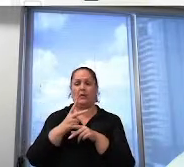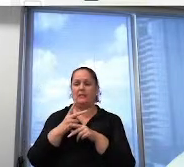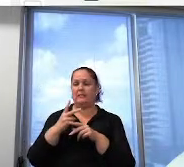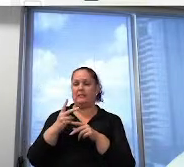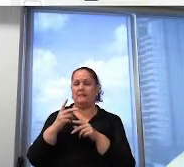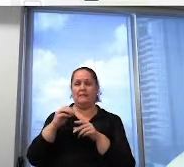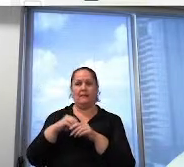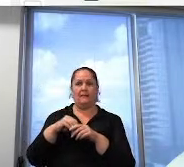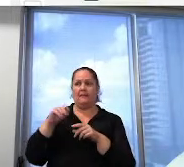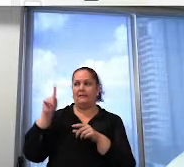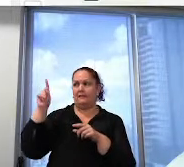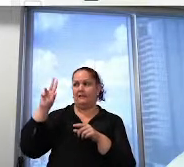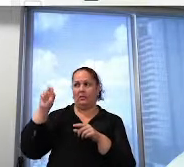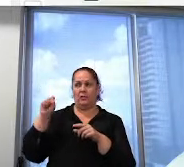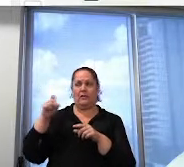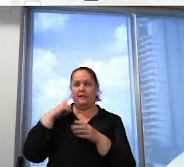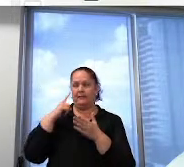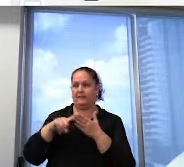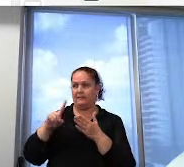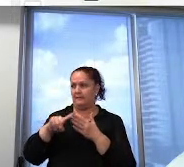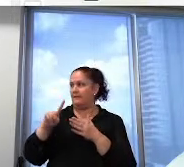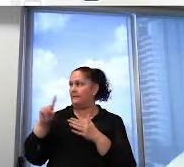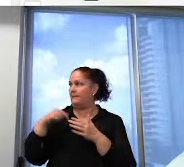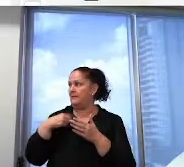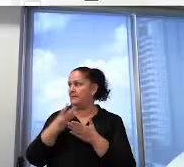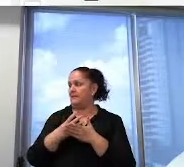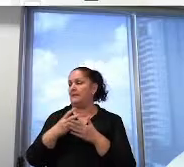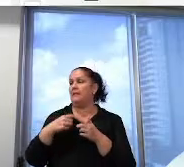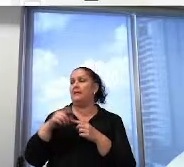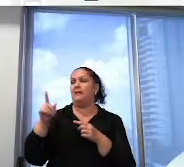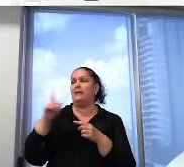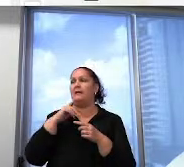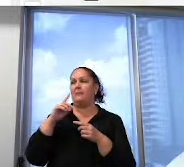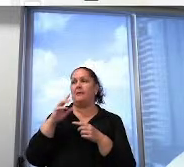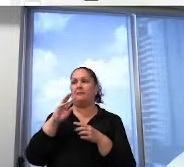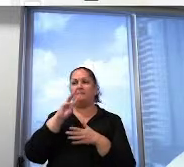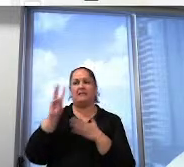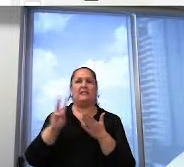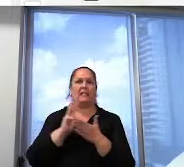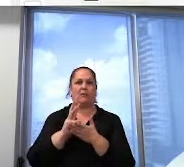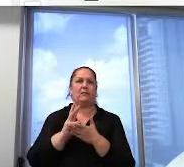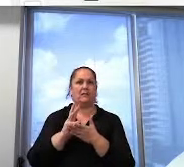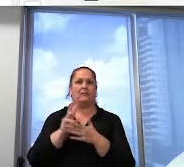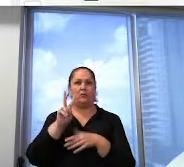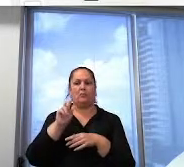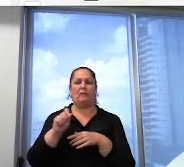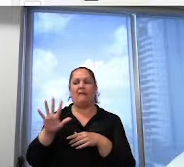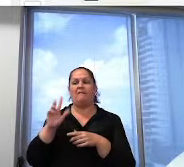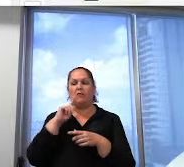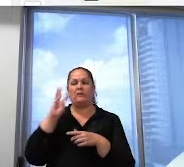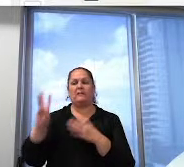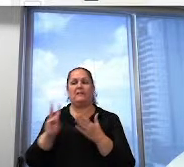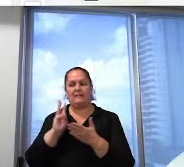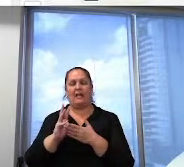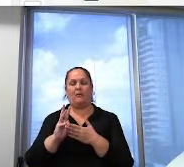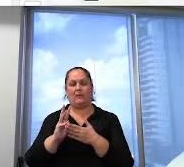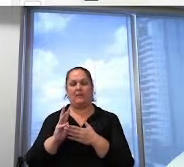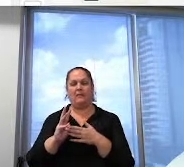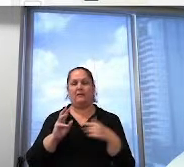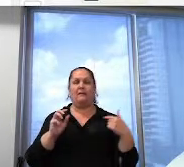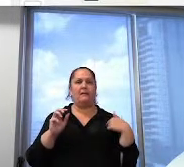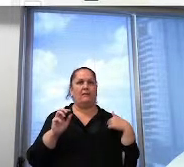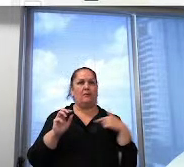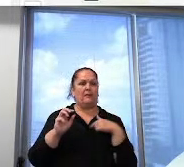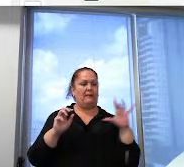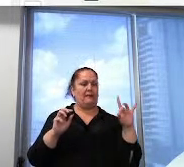worst performing utility in the mainland based on IEEE standards, which is part of my testimony. It takes about 6 hours. So we're talking